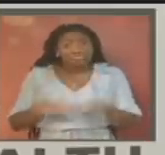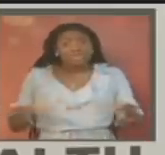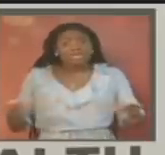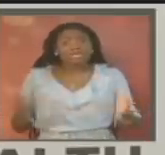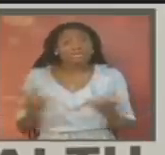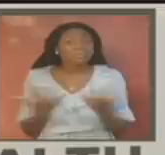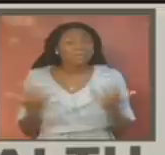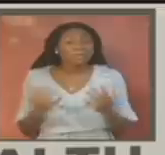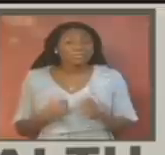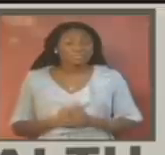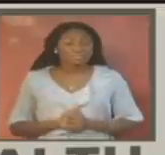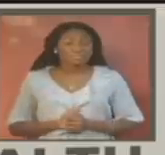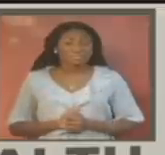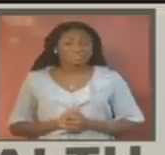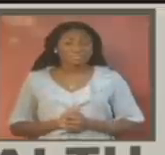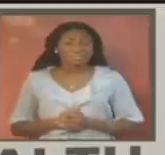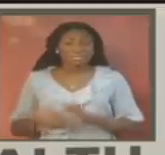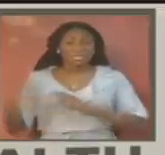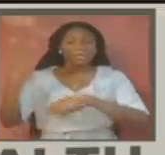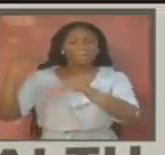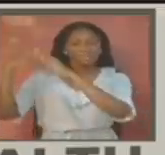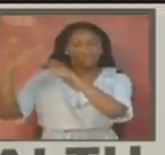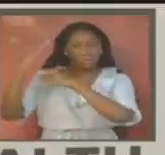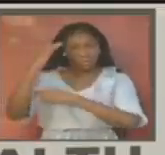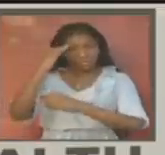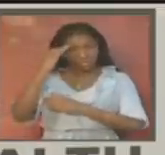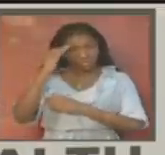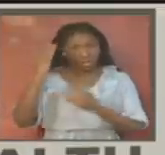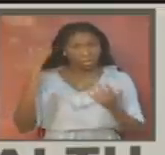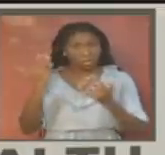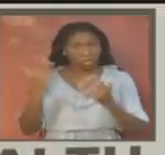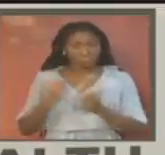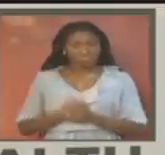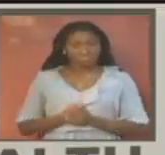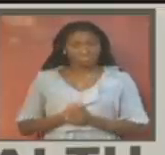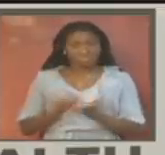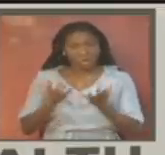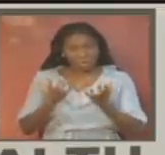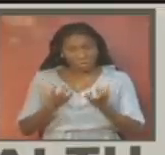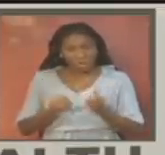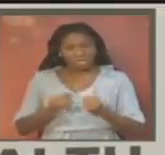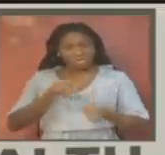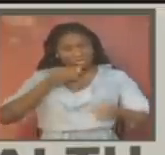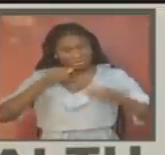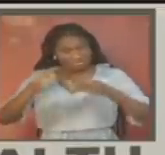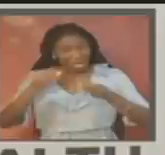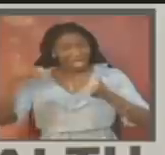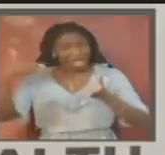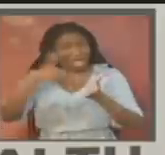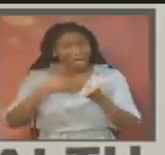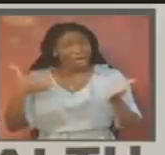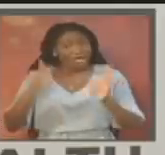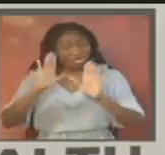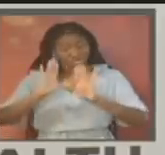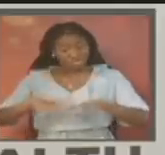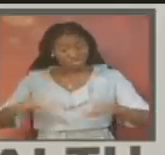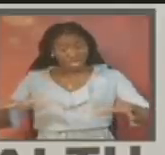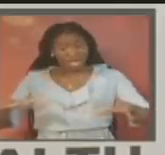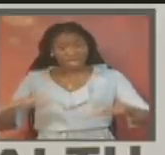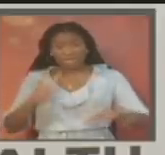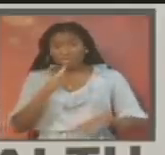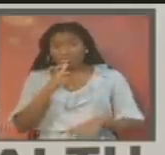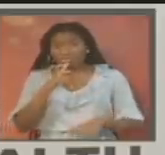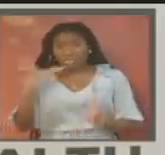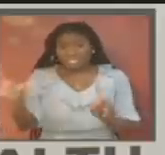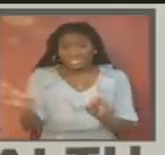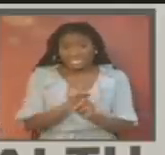to go through, we've mentioned this before, so we know the first thing is to reinforce that in children who are infected